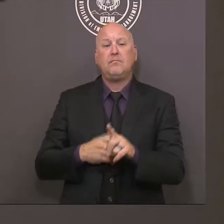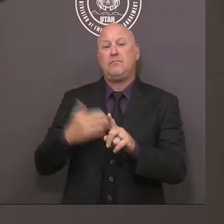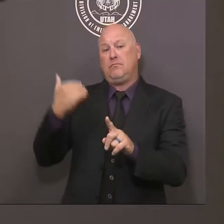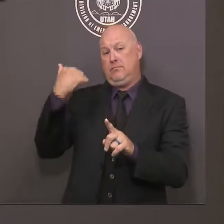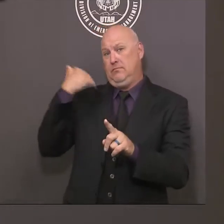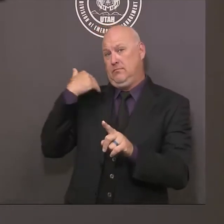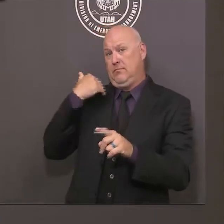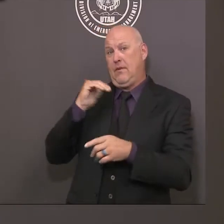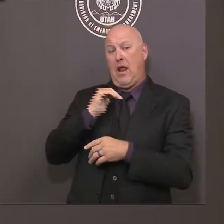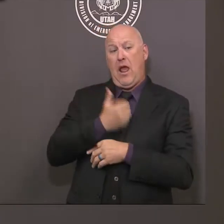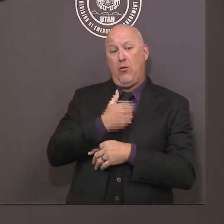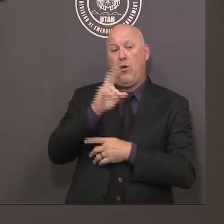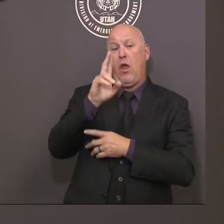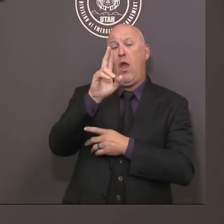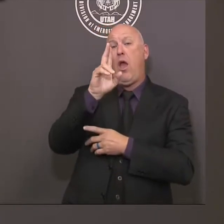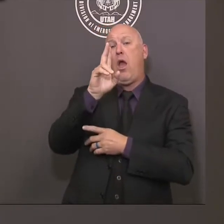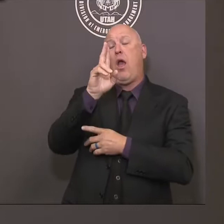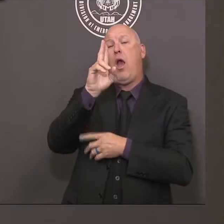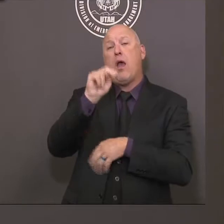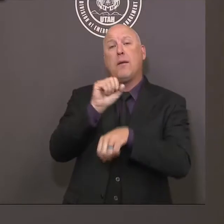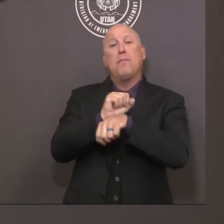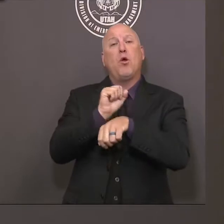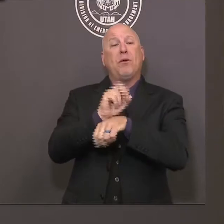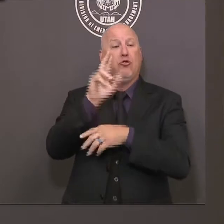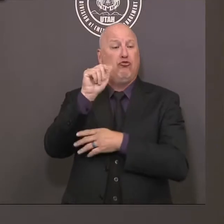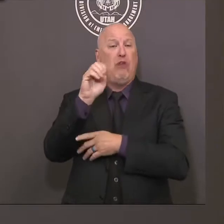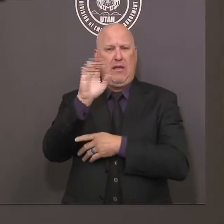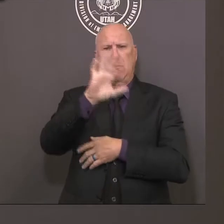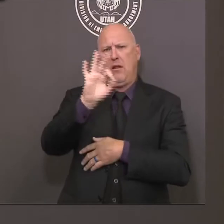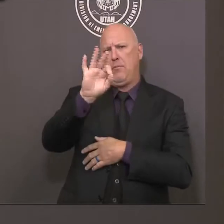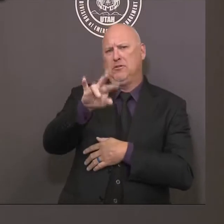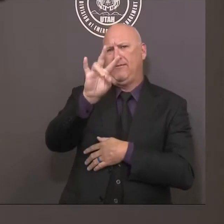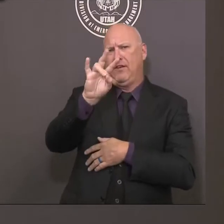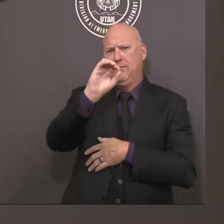levels around the country here from 2008.